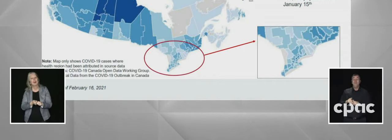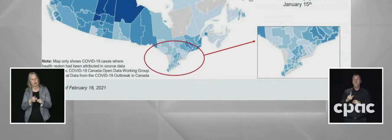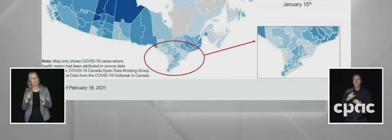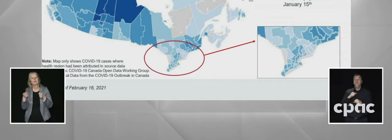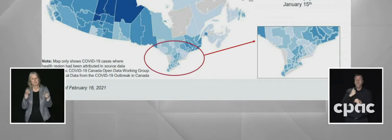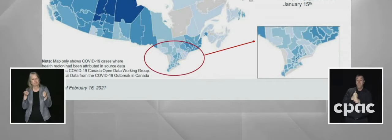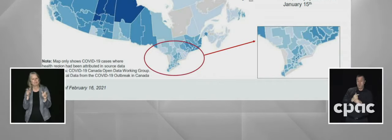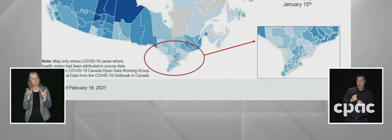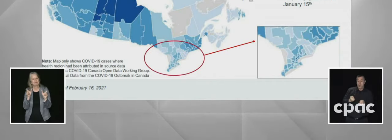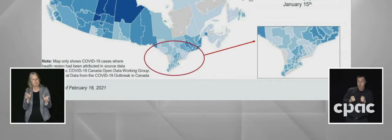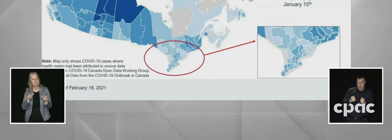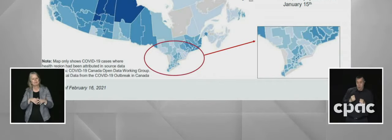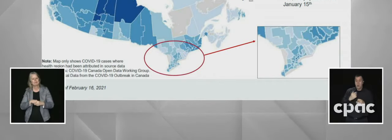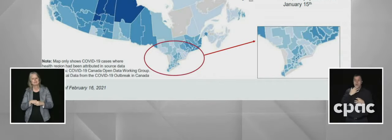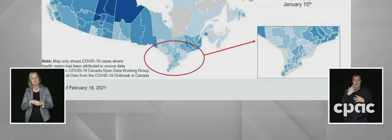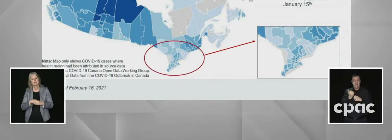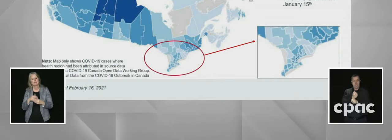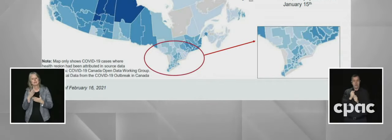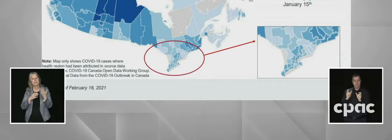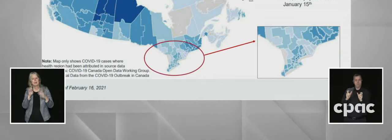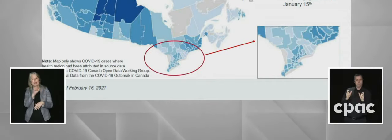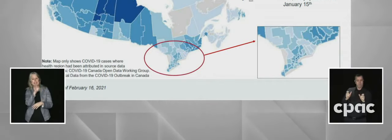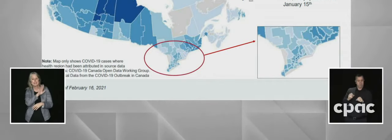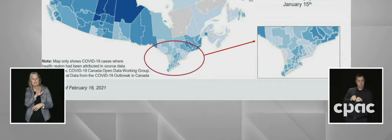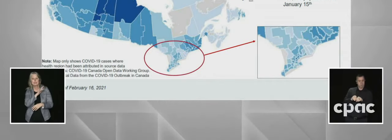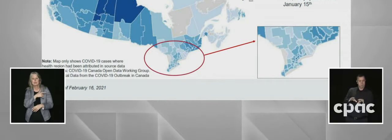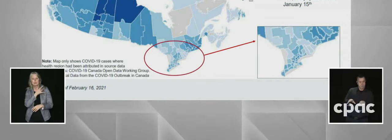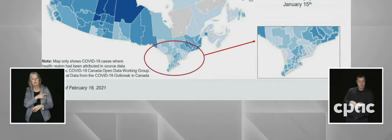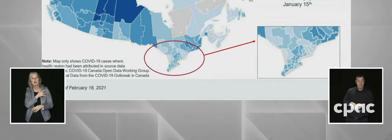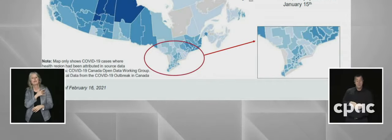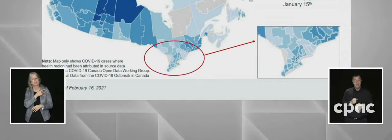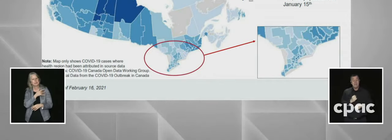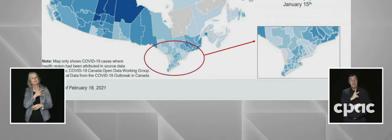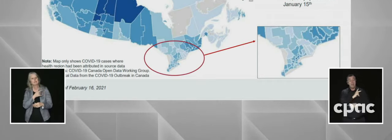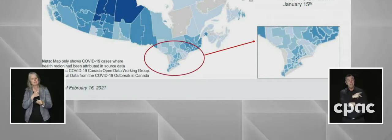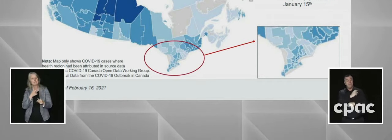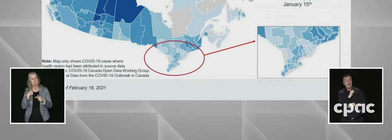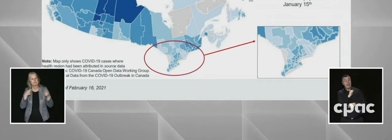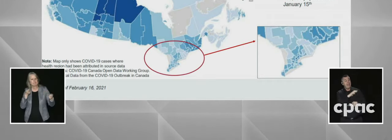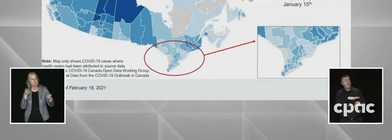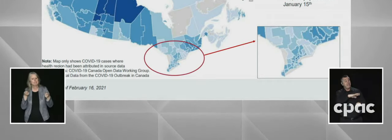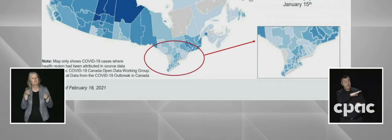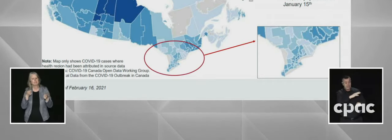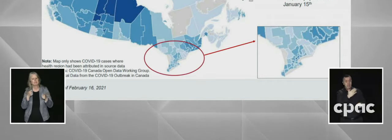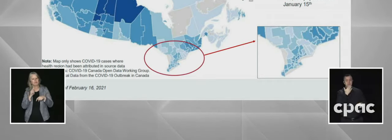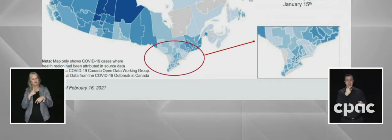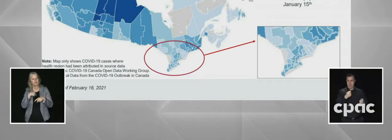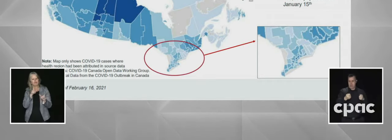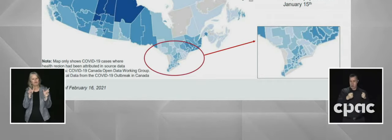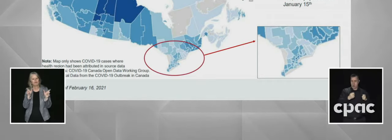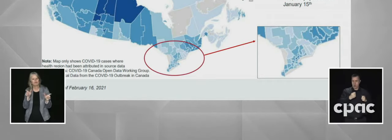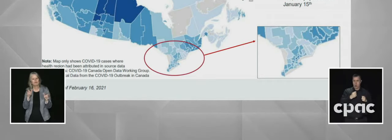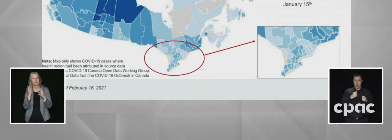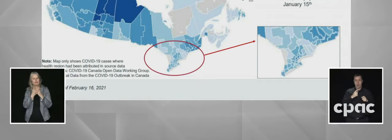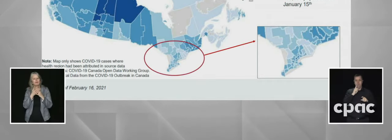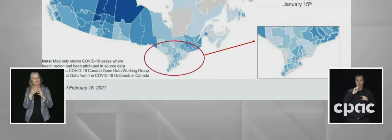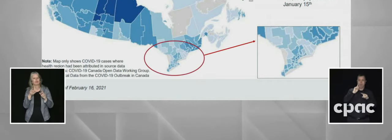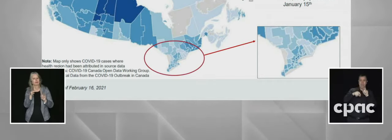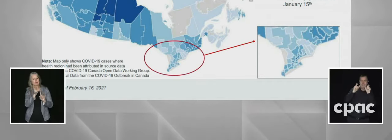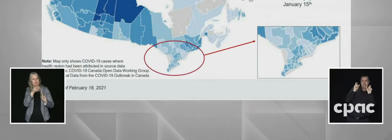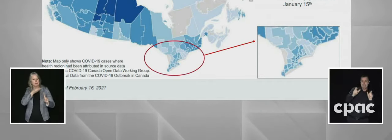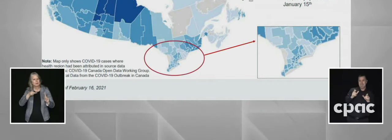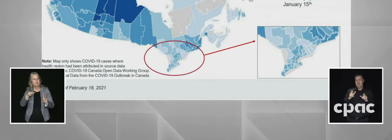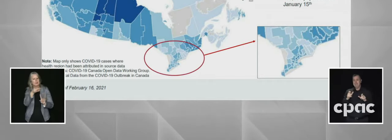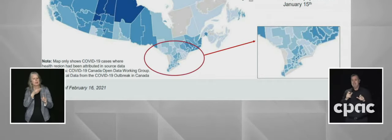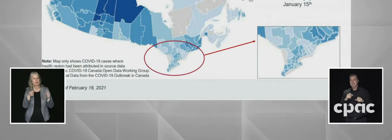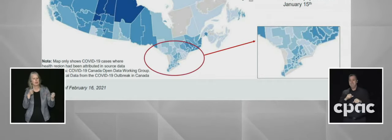spread. Some Atlantic provinces have been able to sustain sufficient measures to manage importations, interrupt spread, and maintain